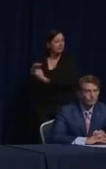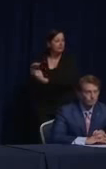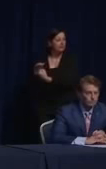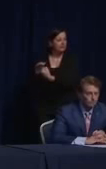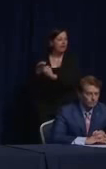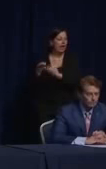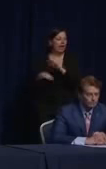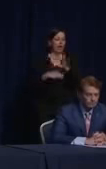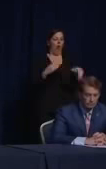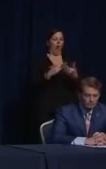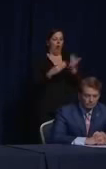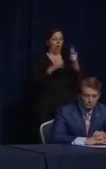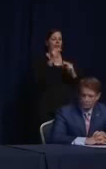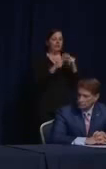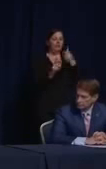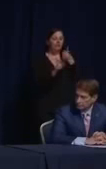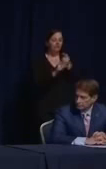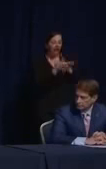precautions necessary.